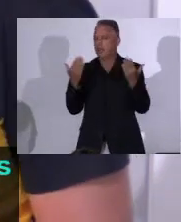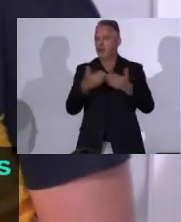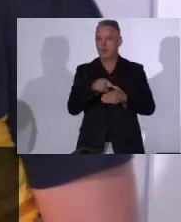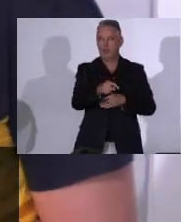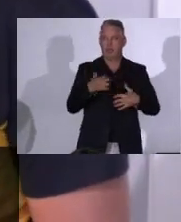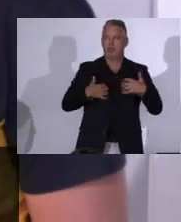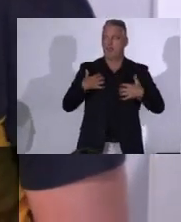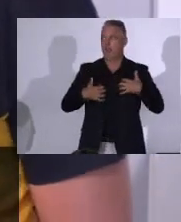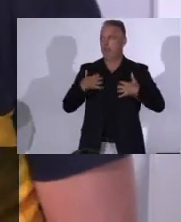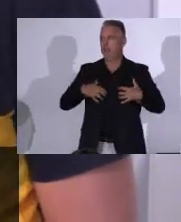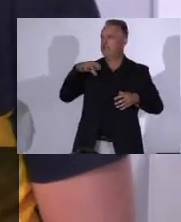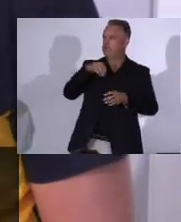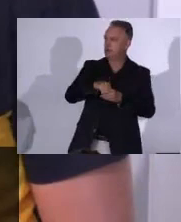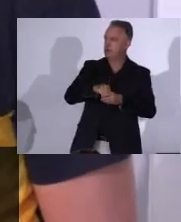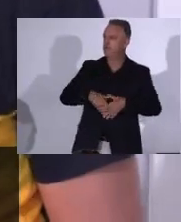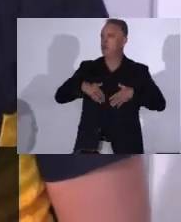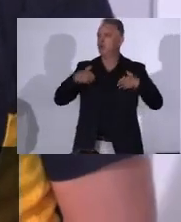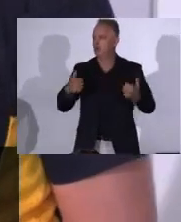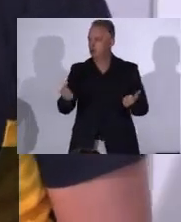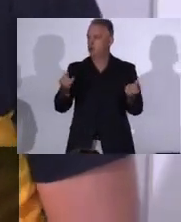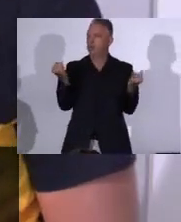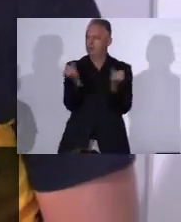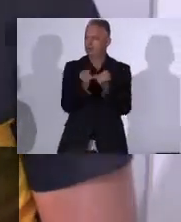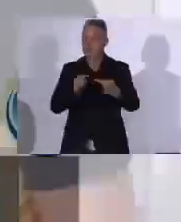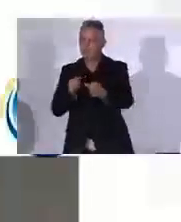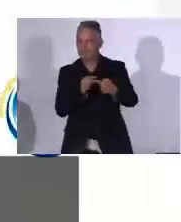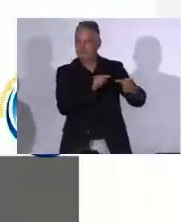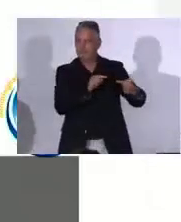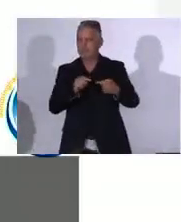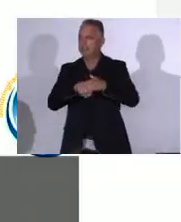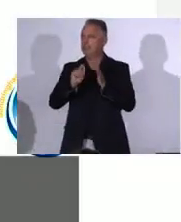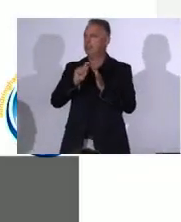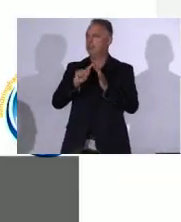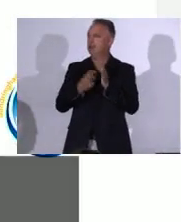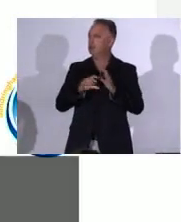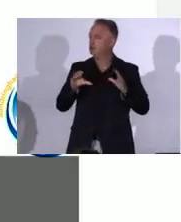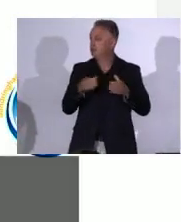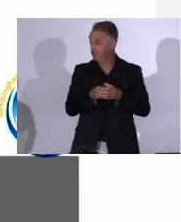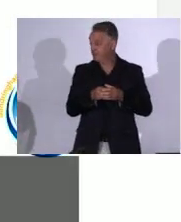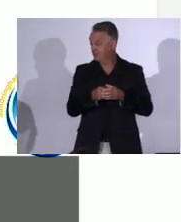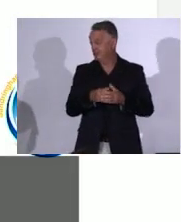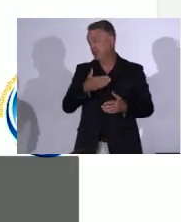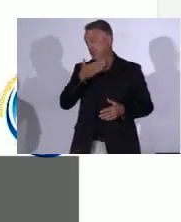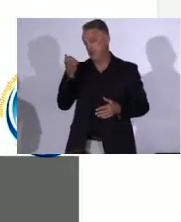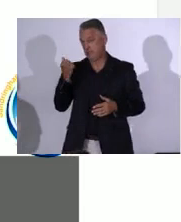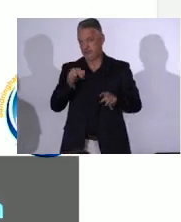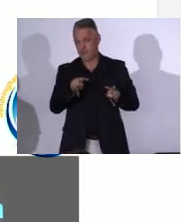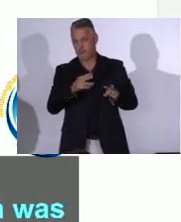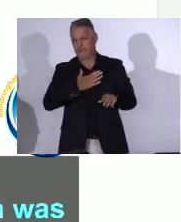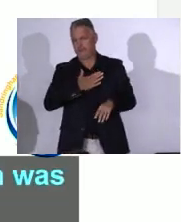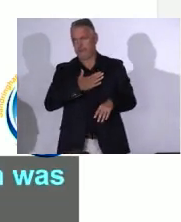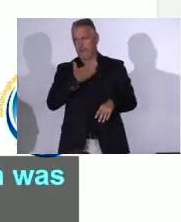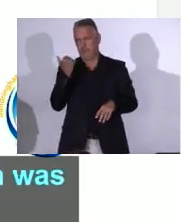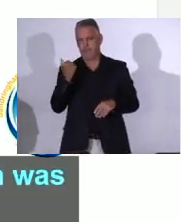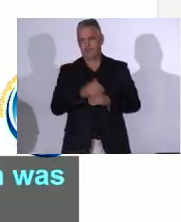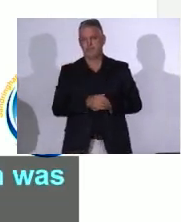of participation and feeling competitive within their peer group as well, which was just amazing. We had